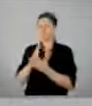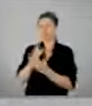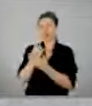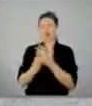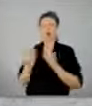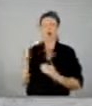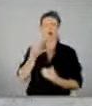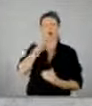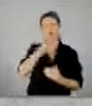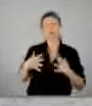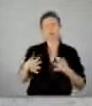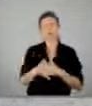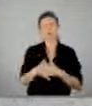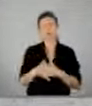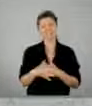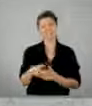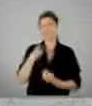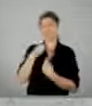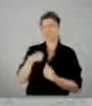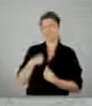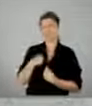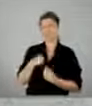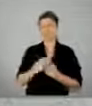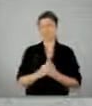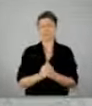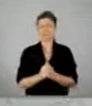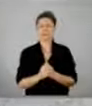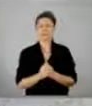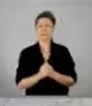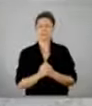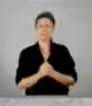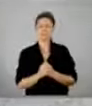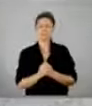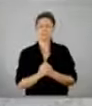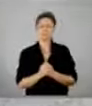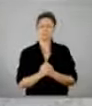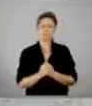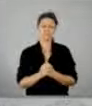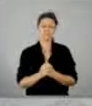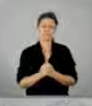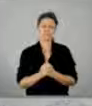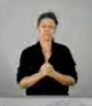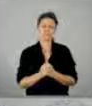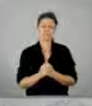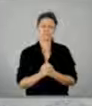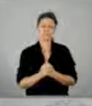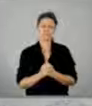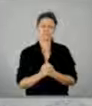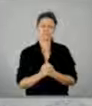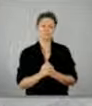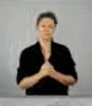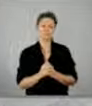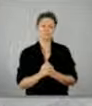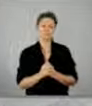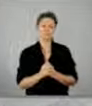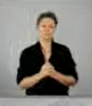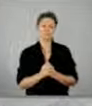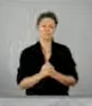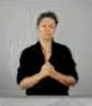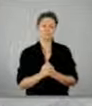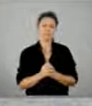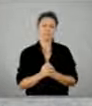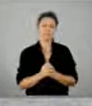hour, Minister Porter's announced you've dumped that provision pertaining to the better off overall test in order to secure the rest of the bill.